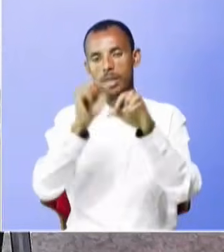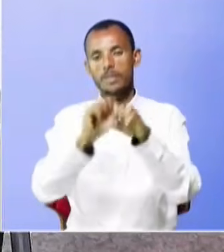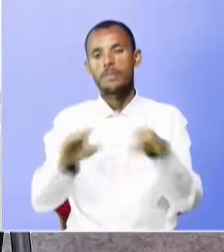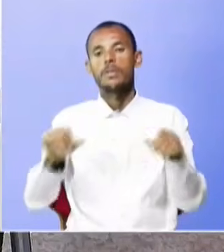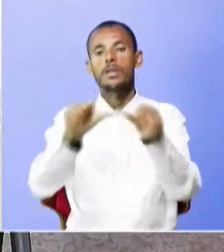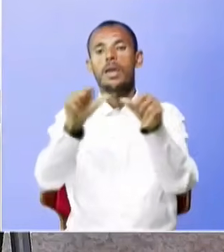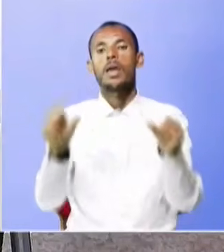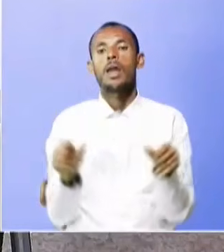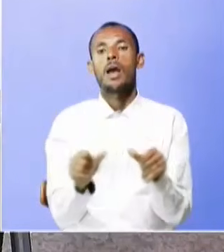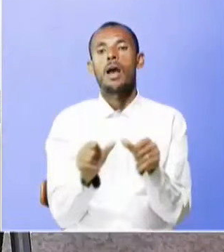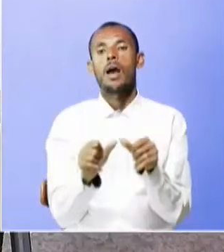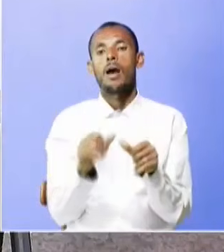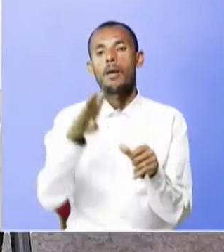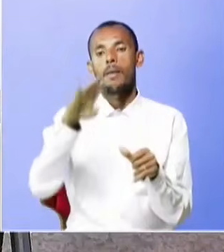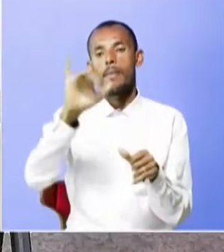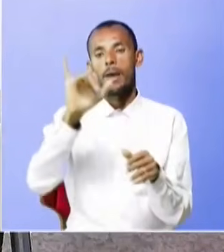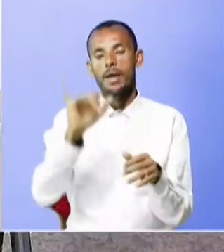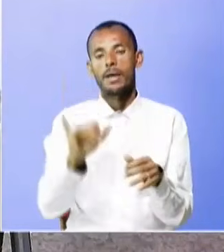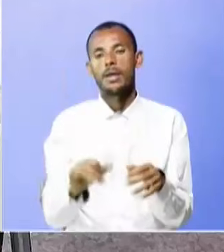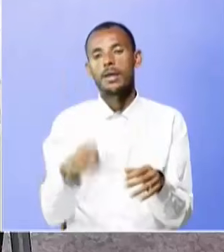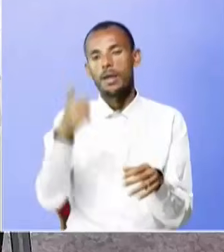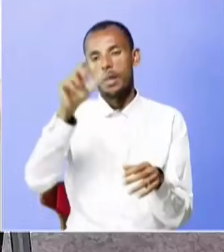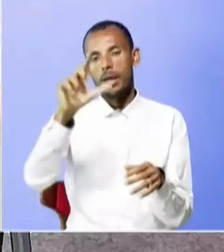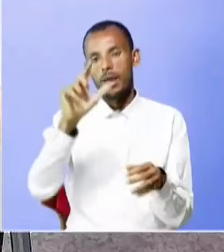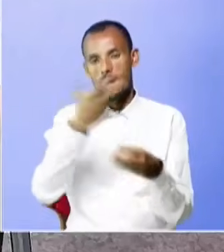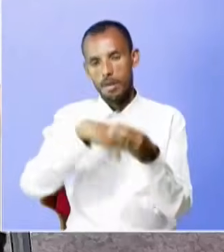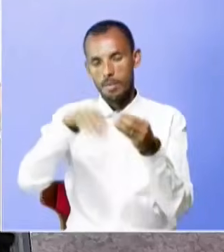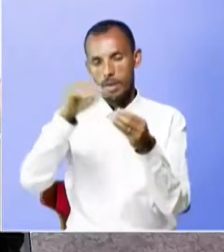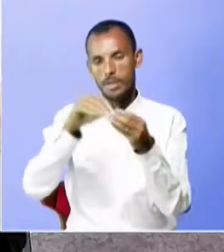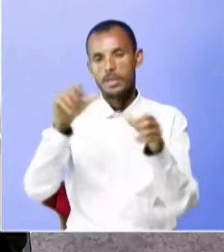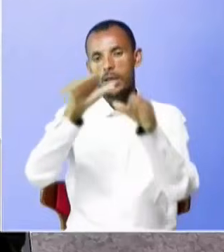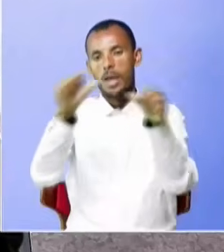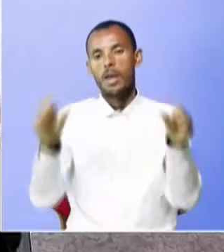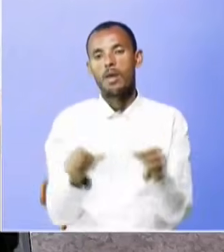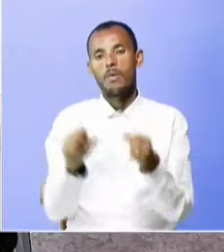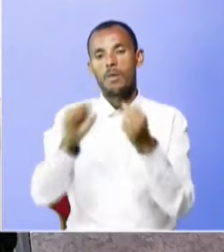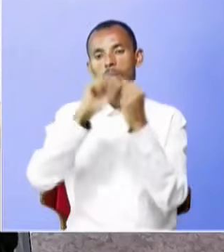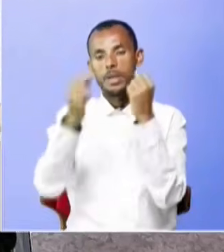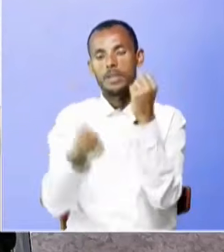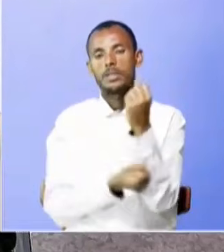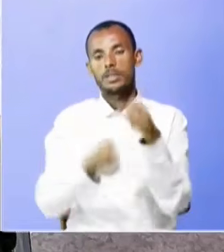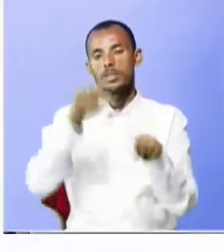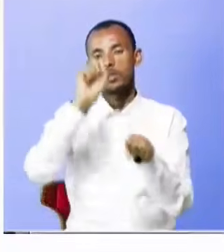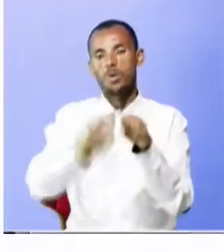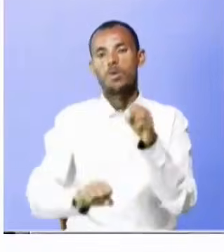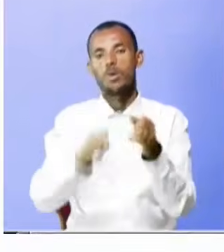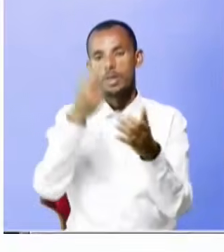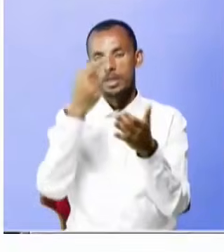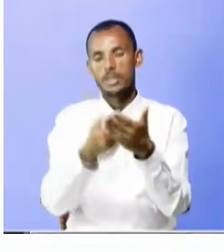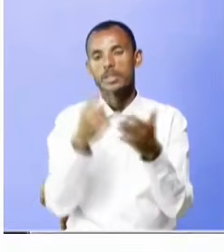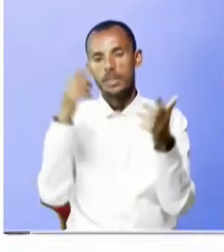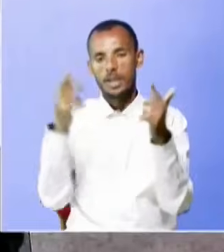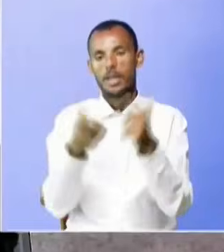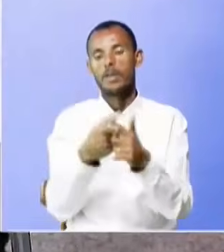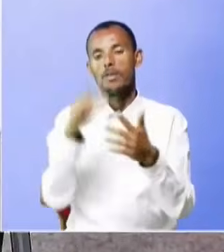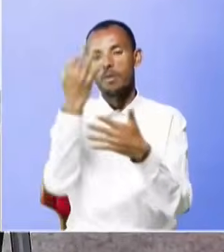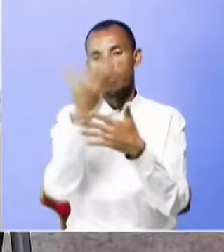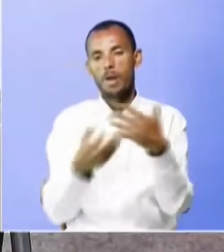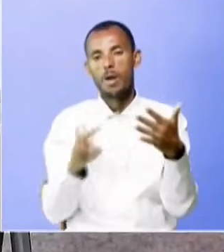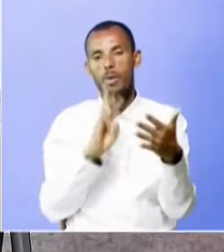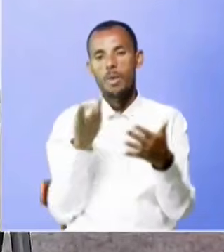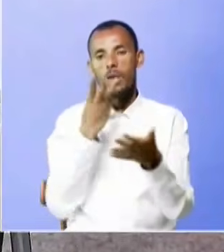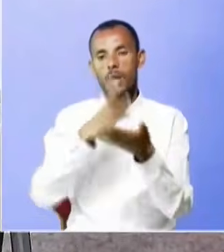by the lateral surface area plus area of the base. Okay, so this is the second formula that we have